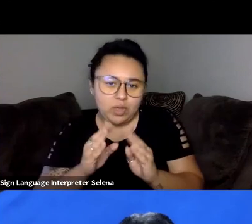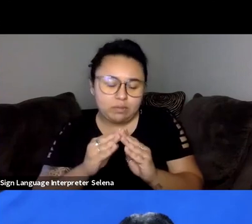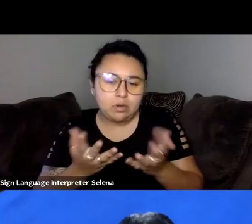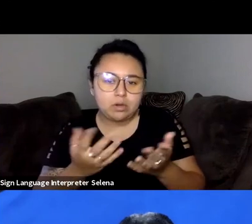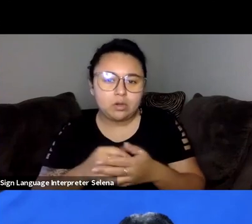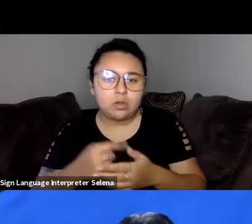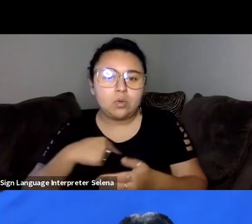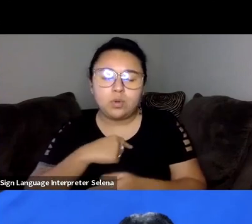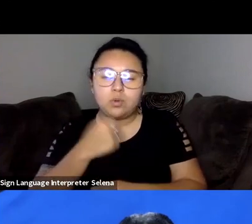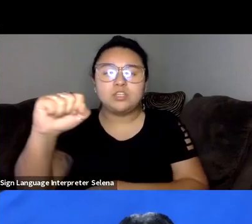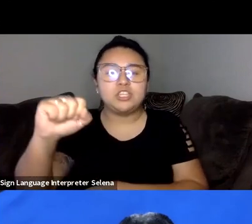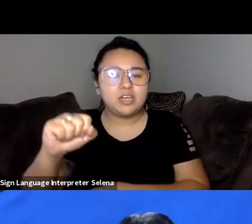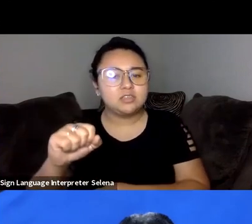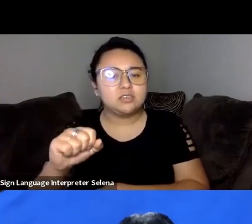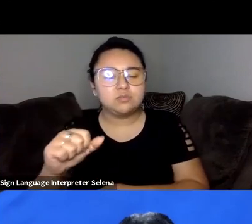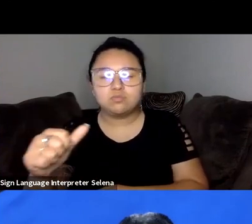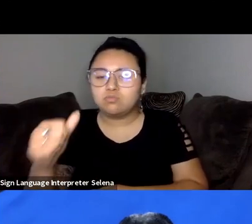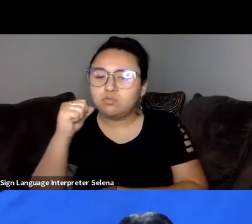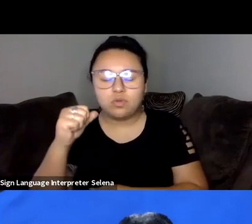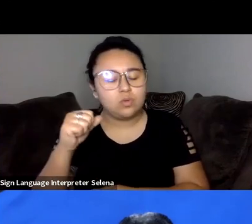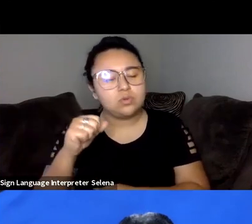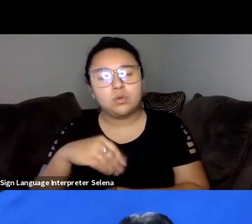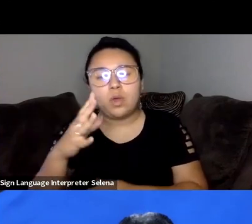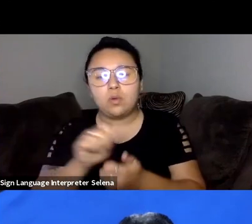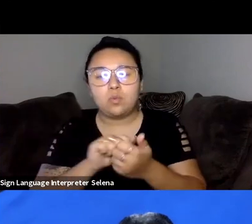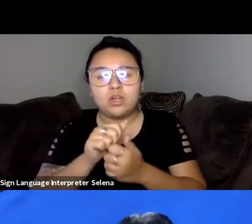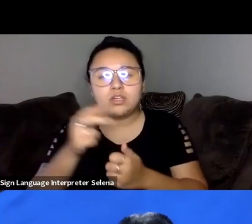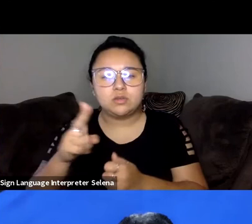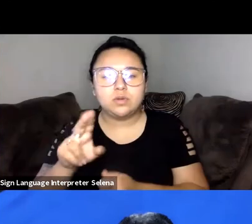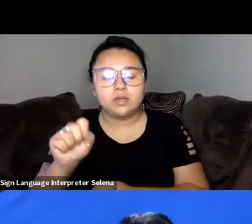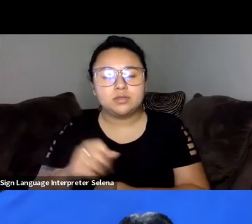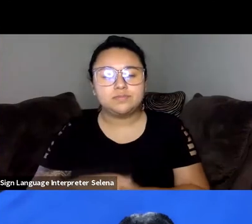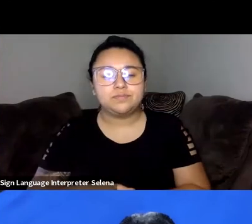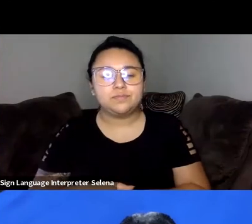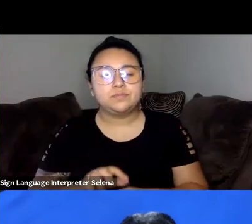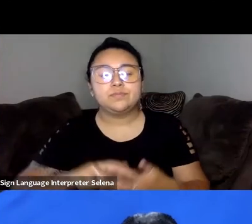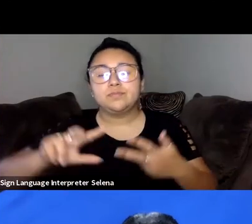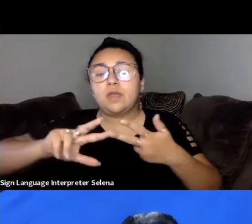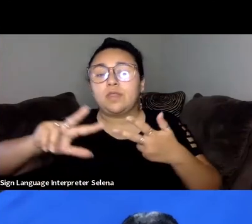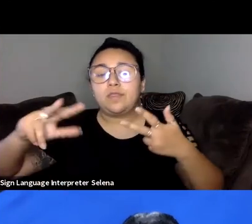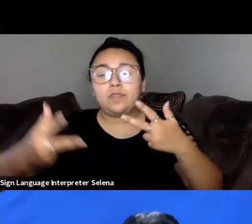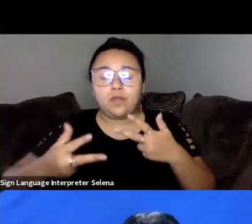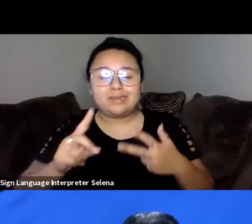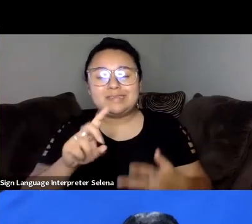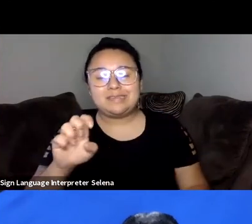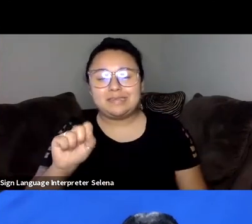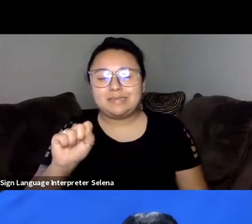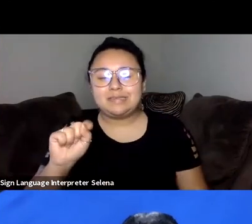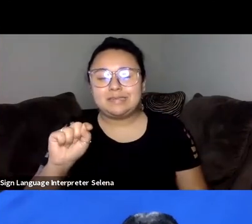United States. And we also want to destigmatize anti-imperialism and anti-colonialism in racial justice